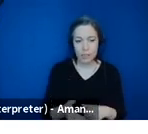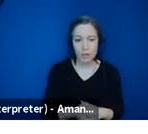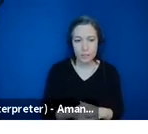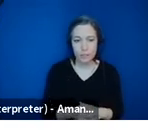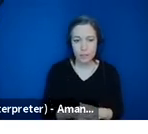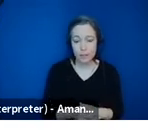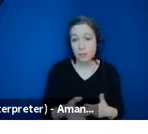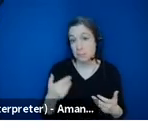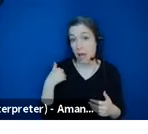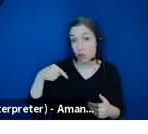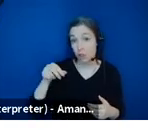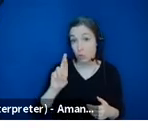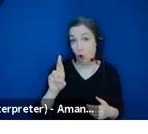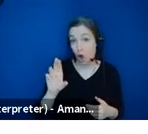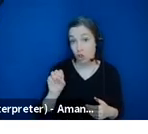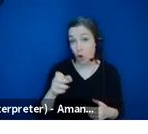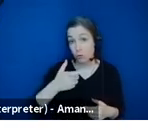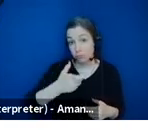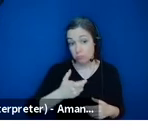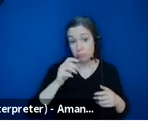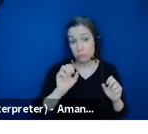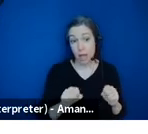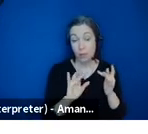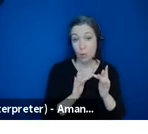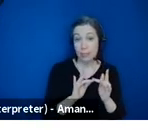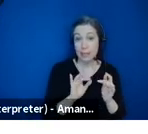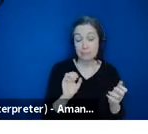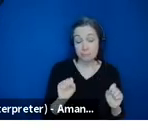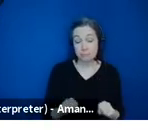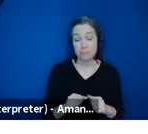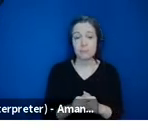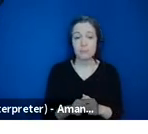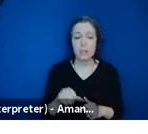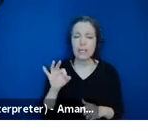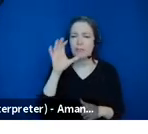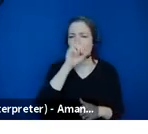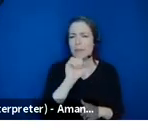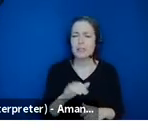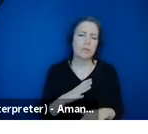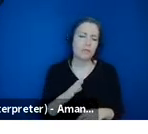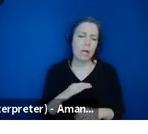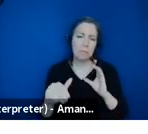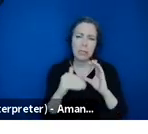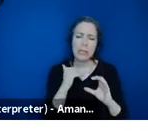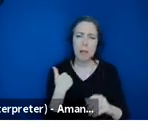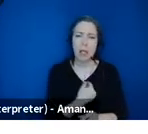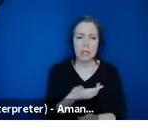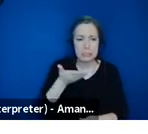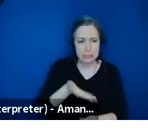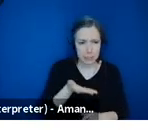code. If you miss a FAFSA finish event, you can also email us at financialaid at frederick.edu.